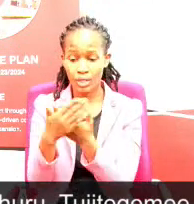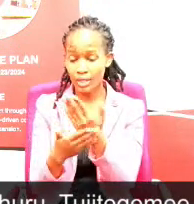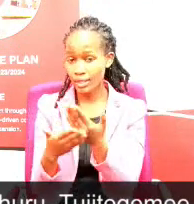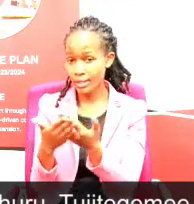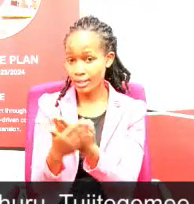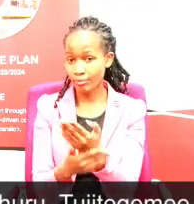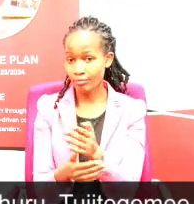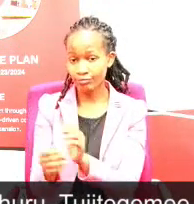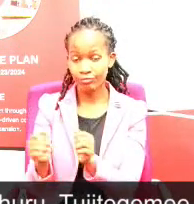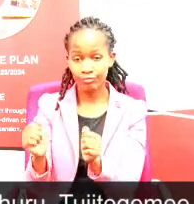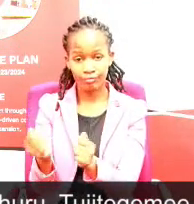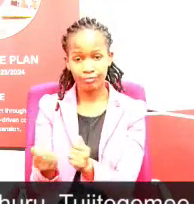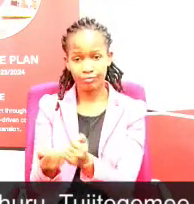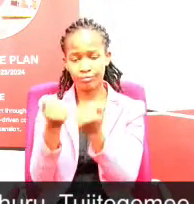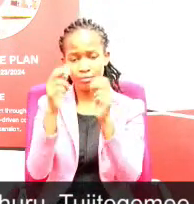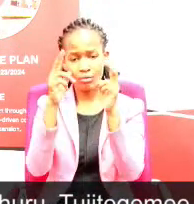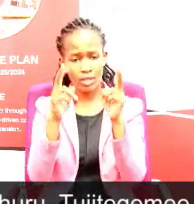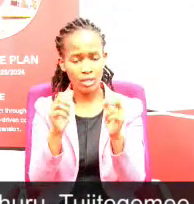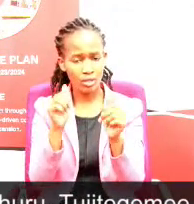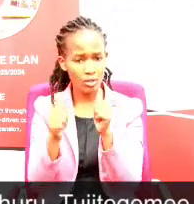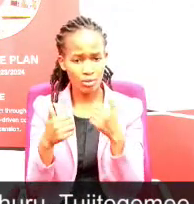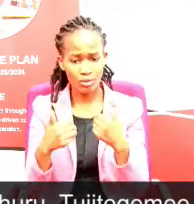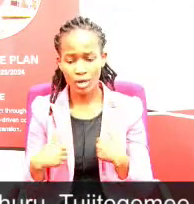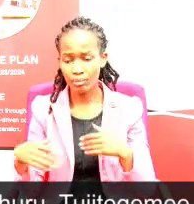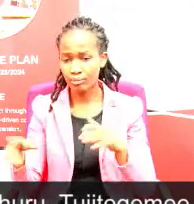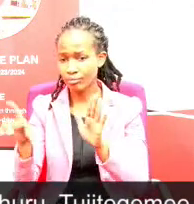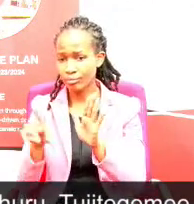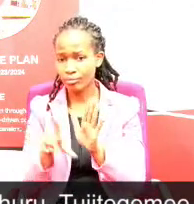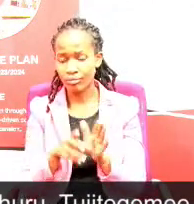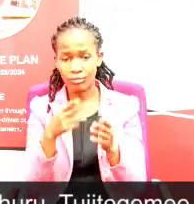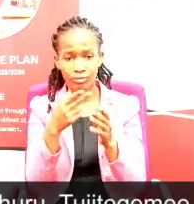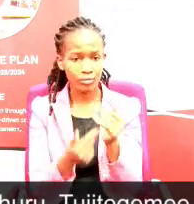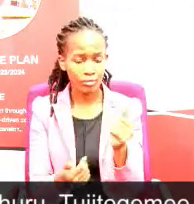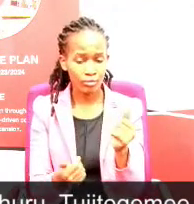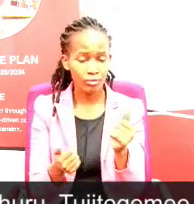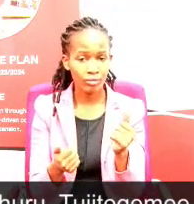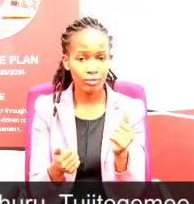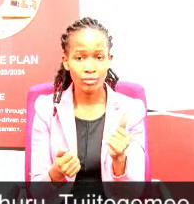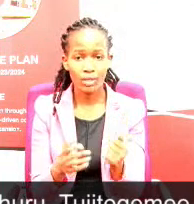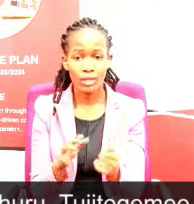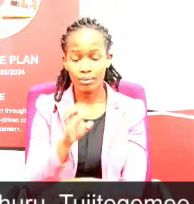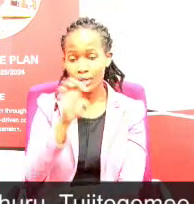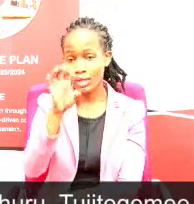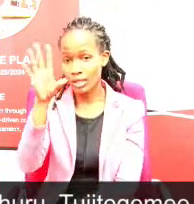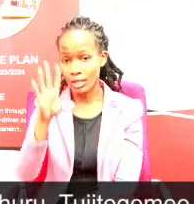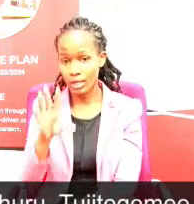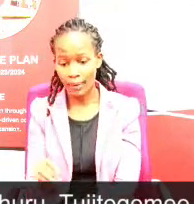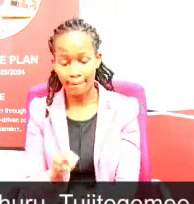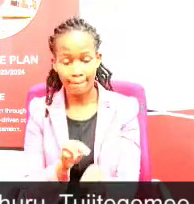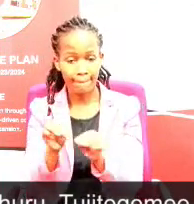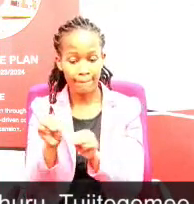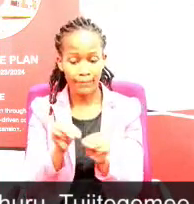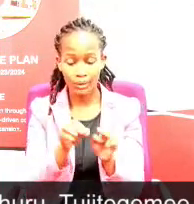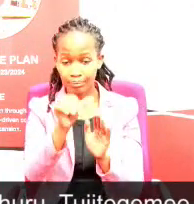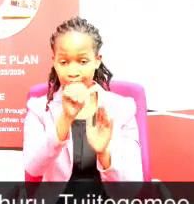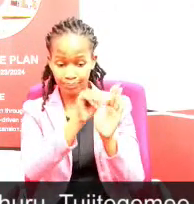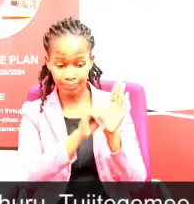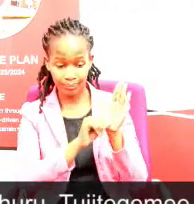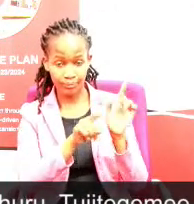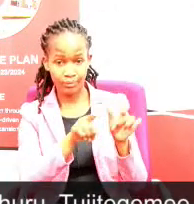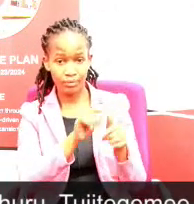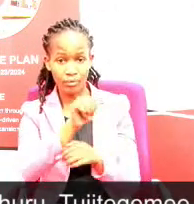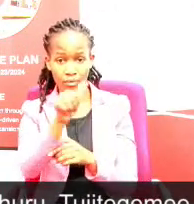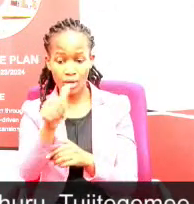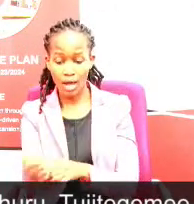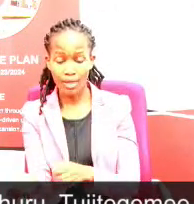Cybersecurity, the issues we deal with, legislation, both customs is legislated by East African Customs Management Act, as well as